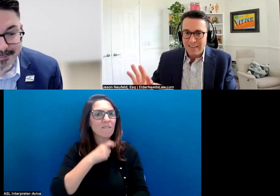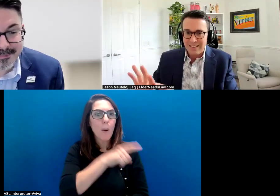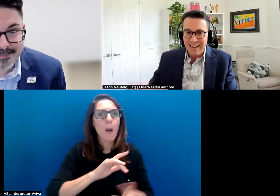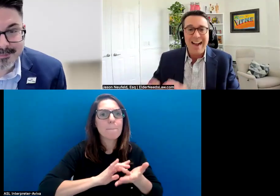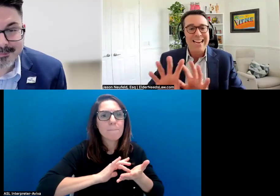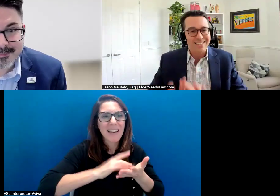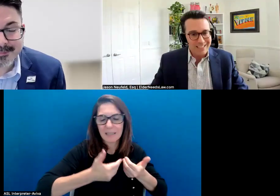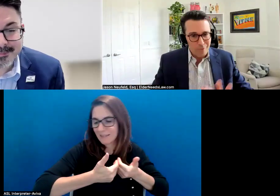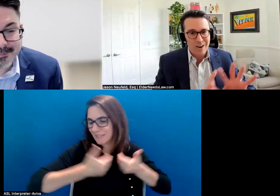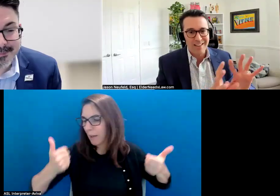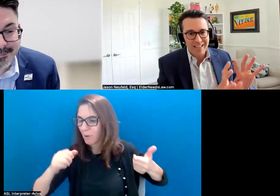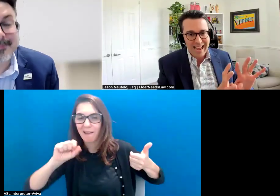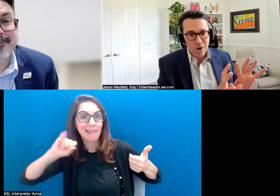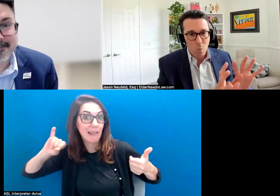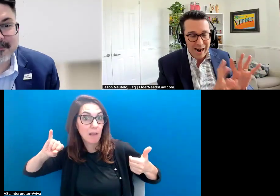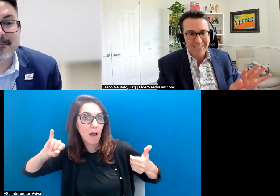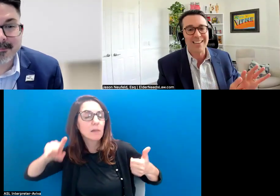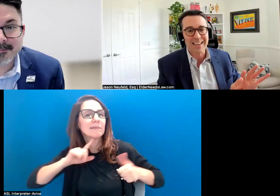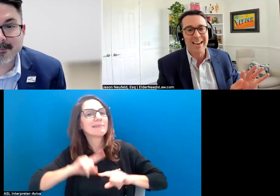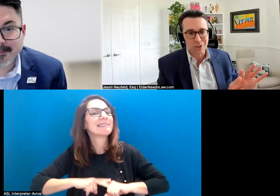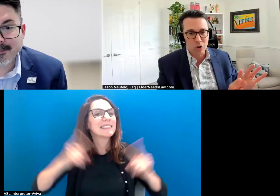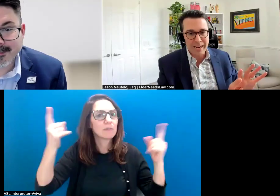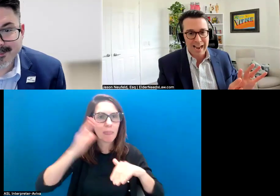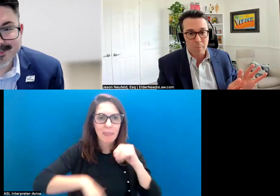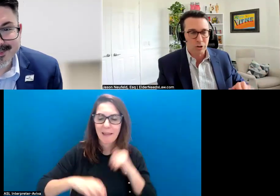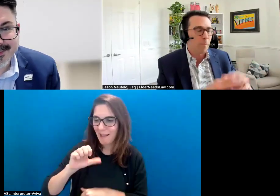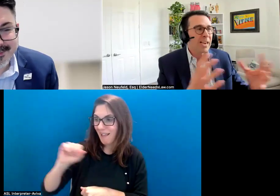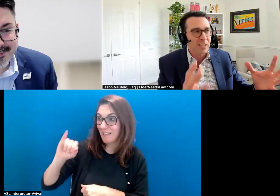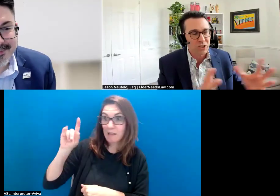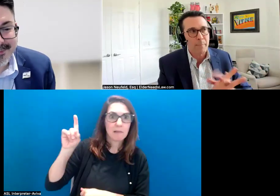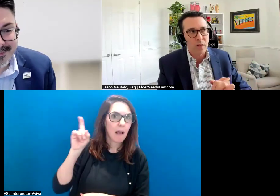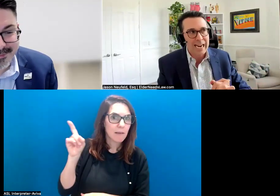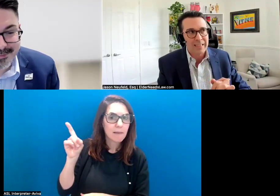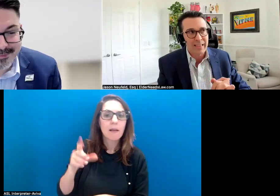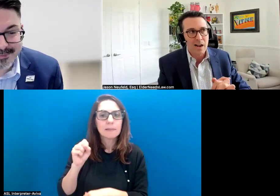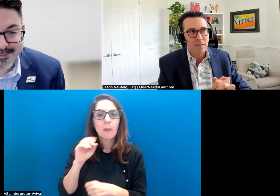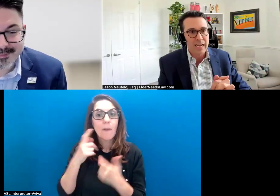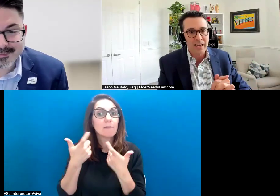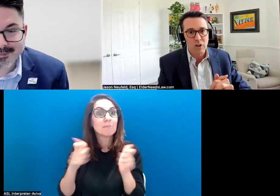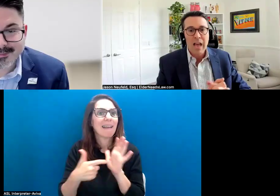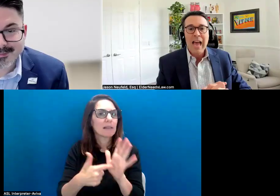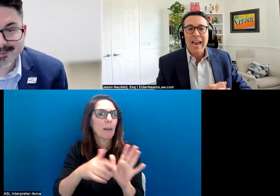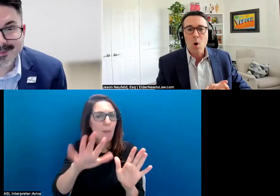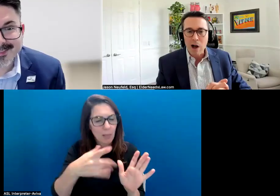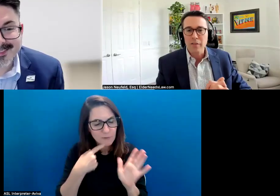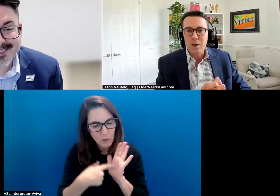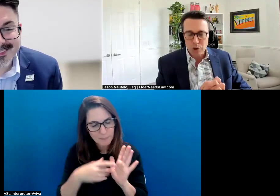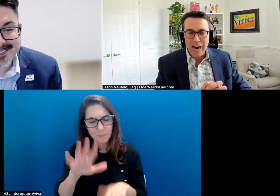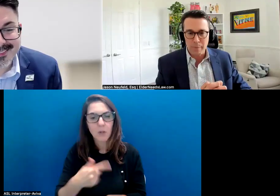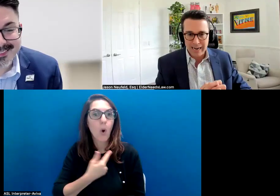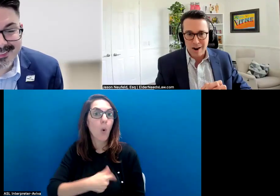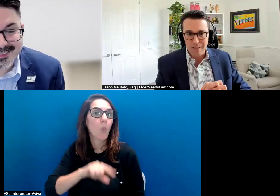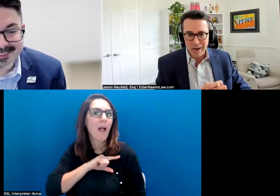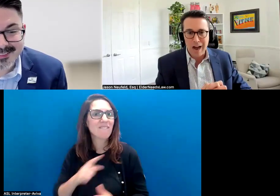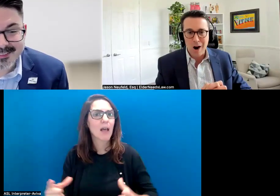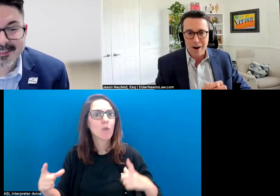from SSI is different than what SSI considers to be a countable asset. So the biggest example that I can think of is a qualified